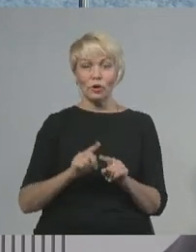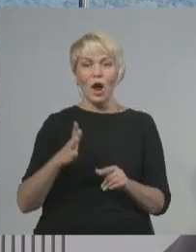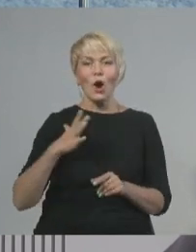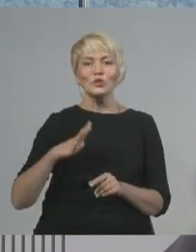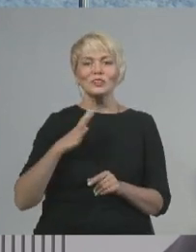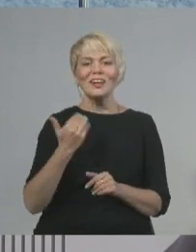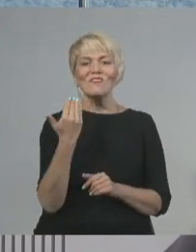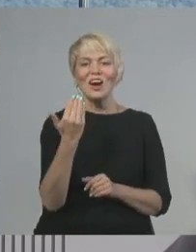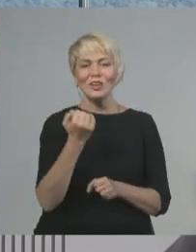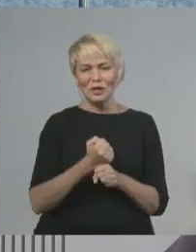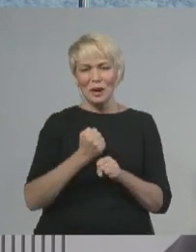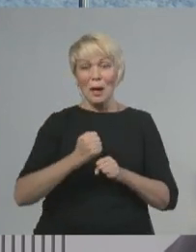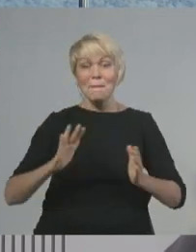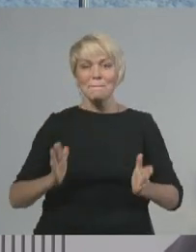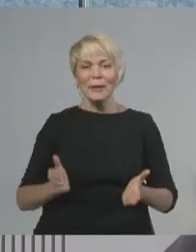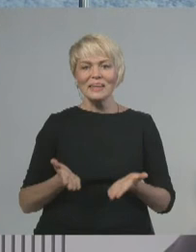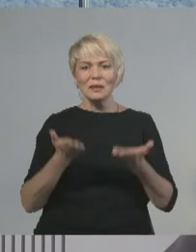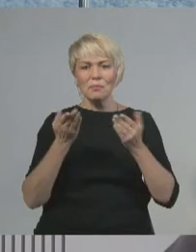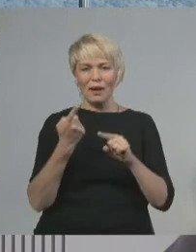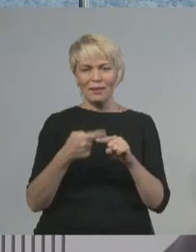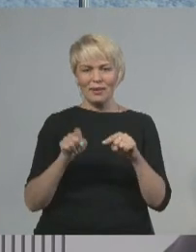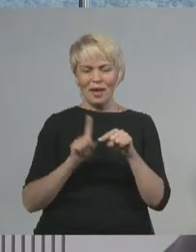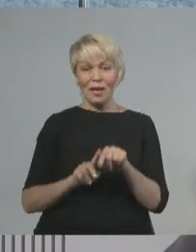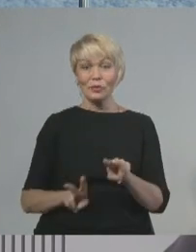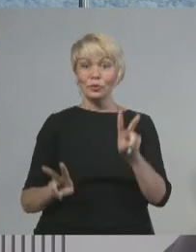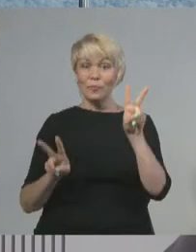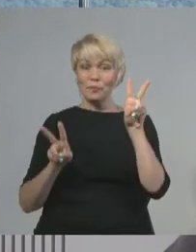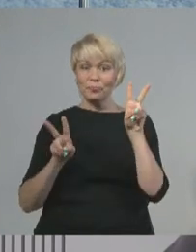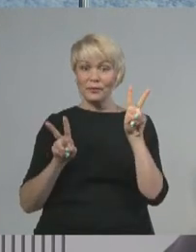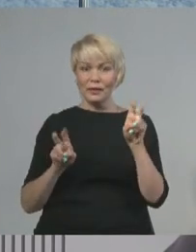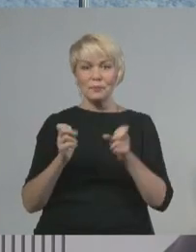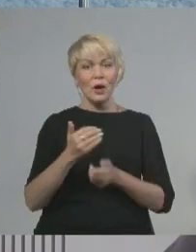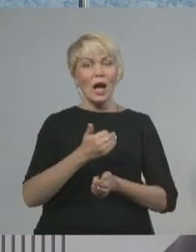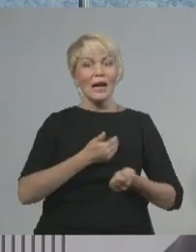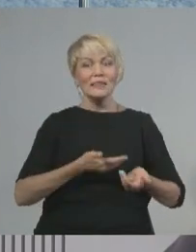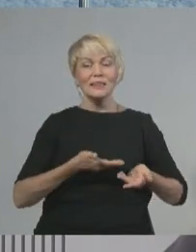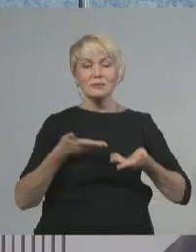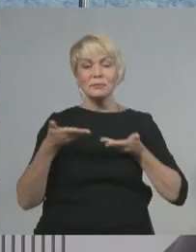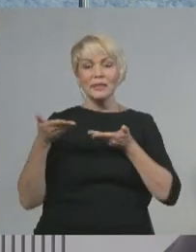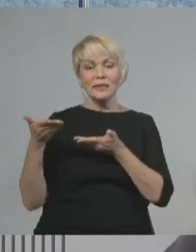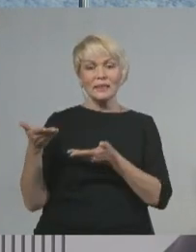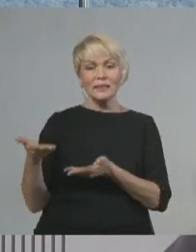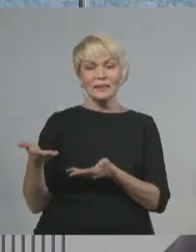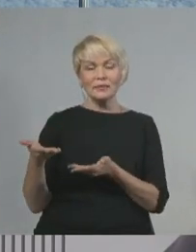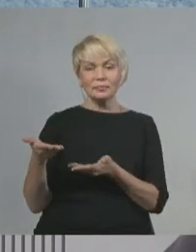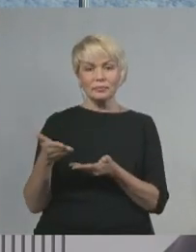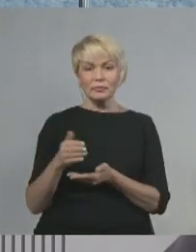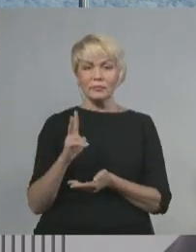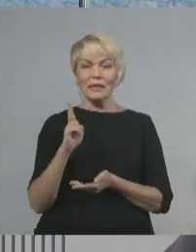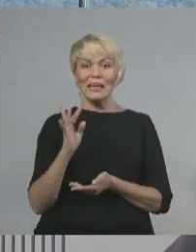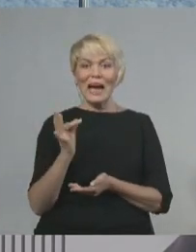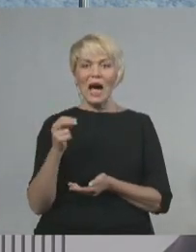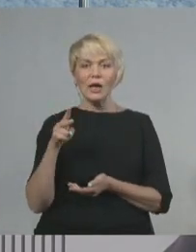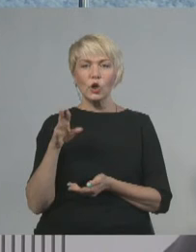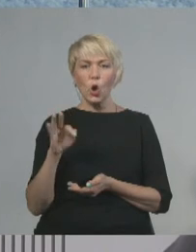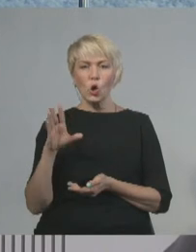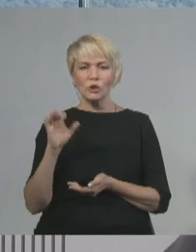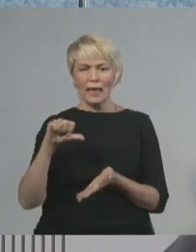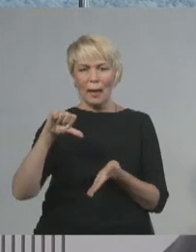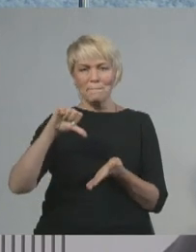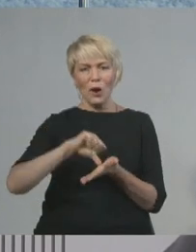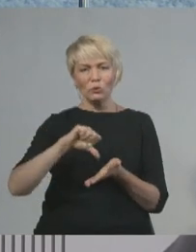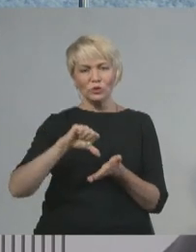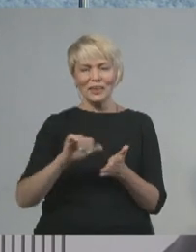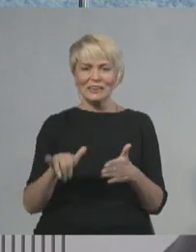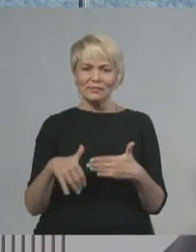as you expect them when you raise these topics i would like to give floor to carlos